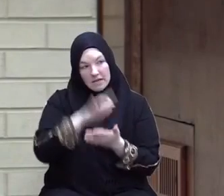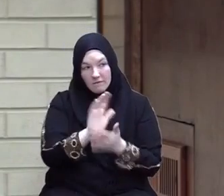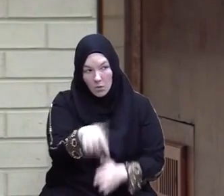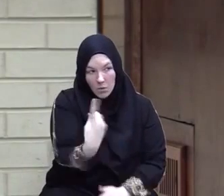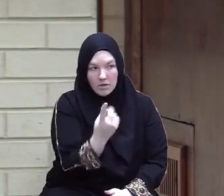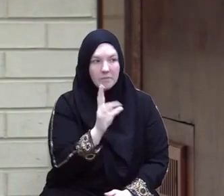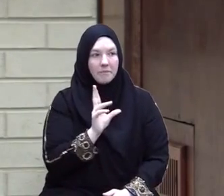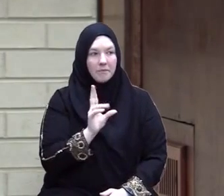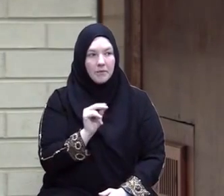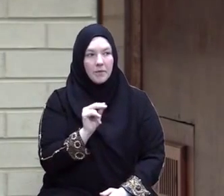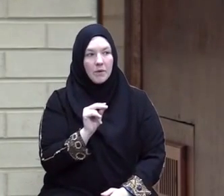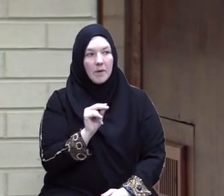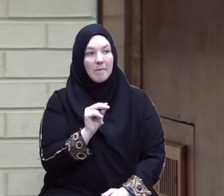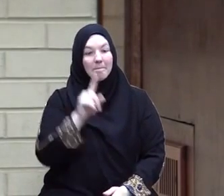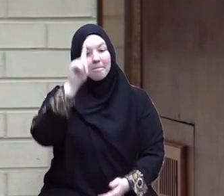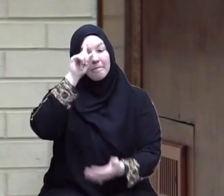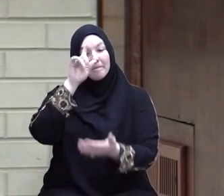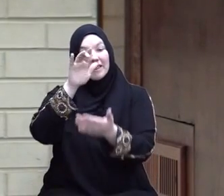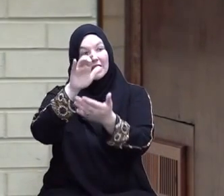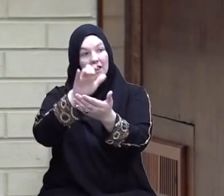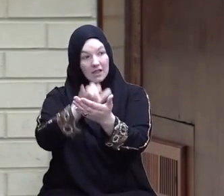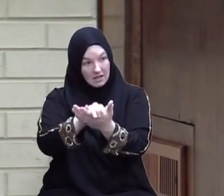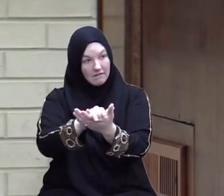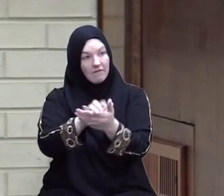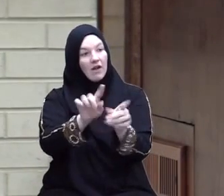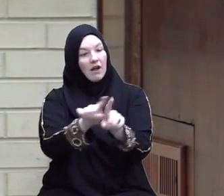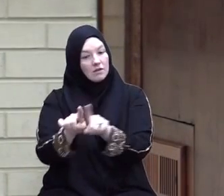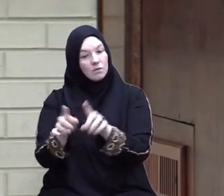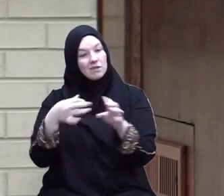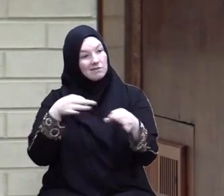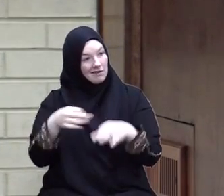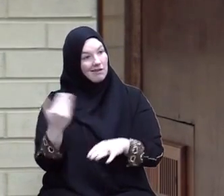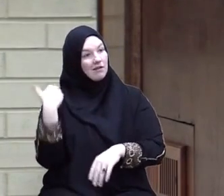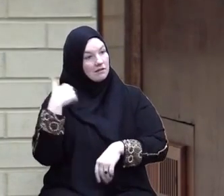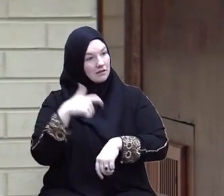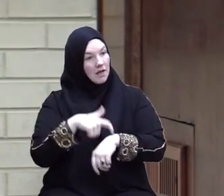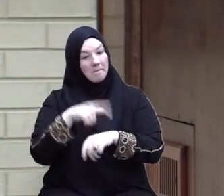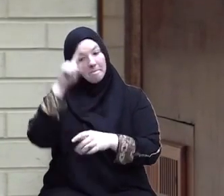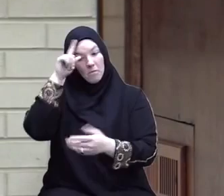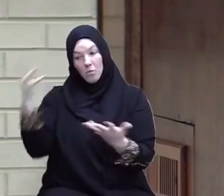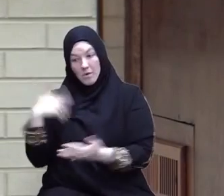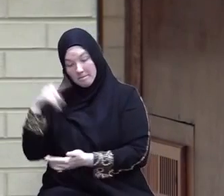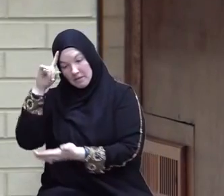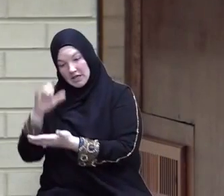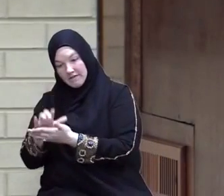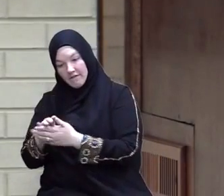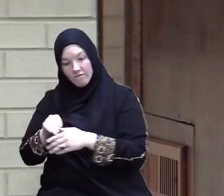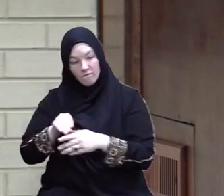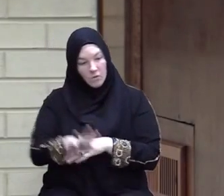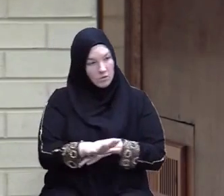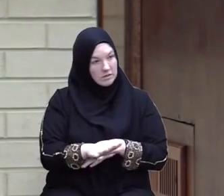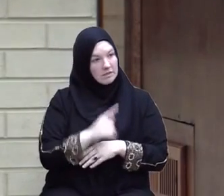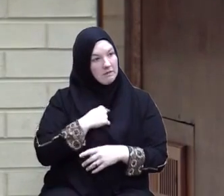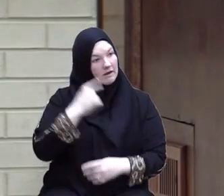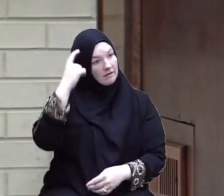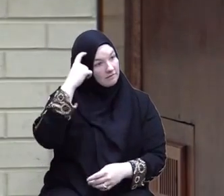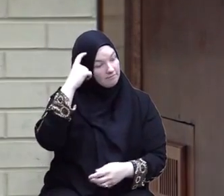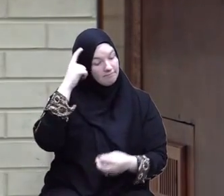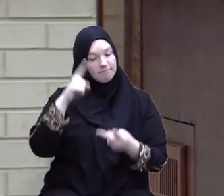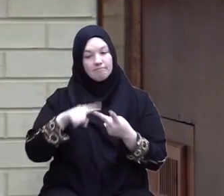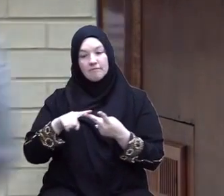only, but because belief, as we explained last time, influences your ideas,